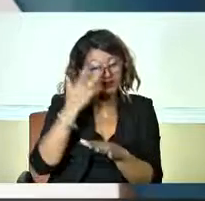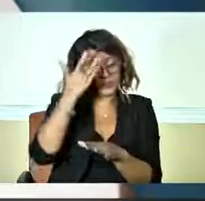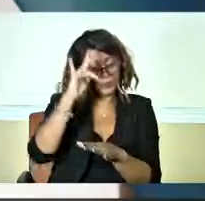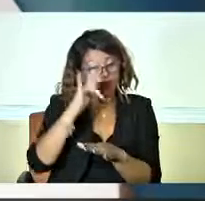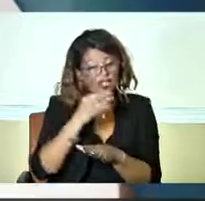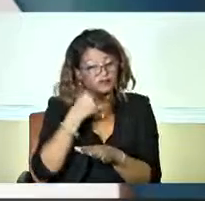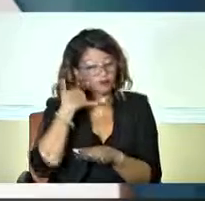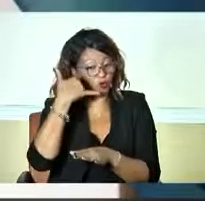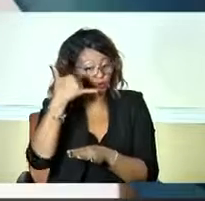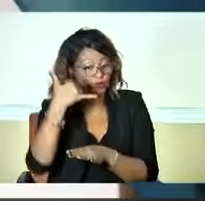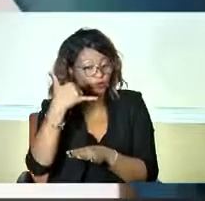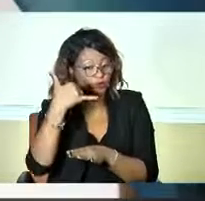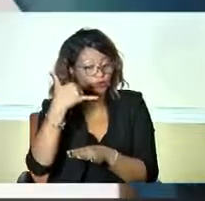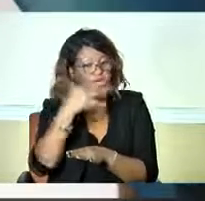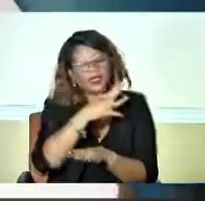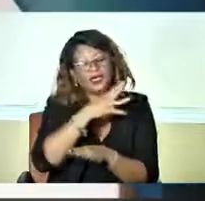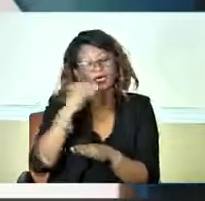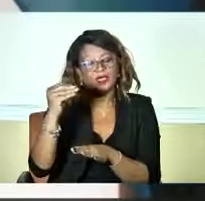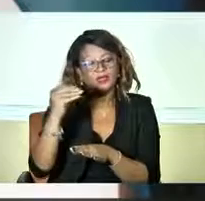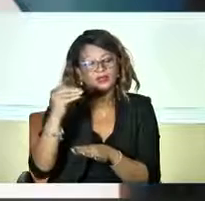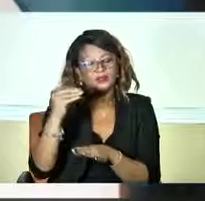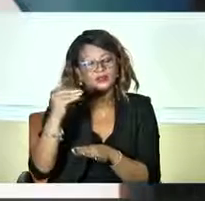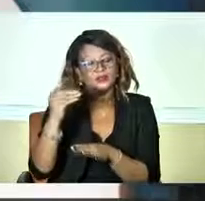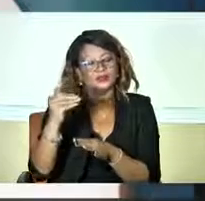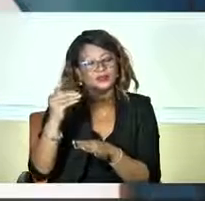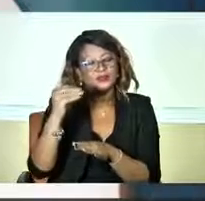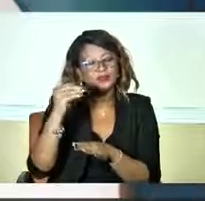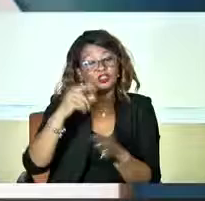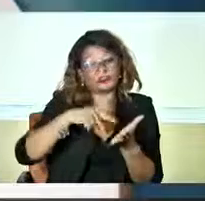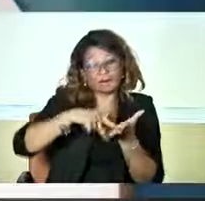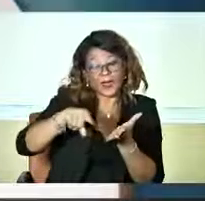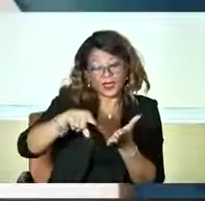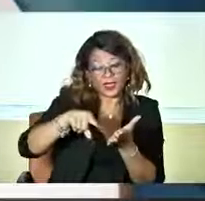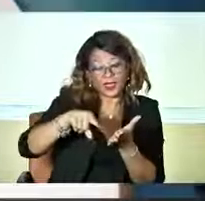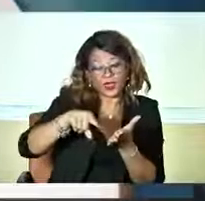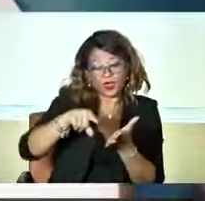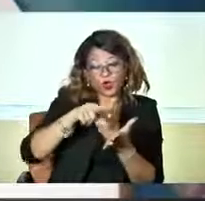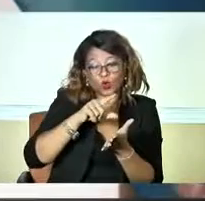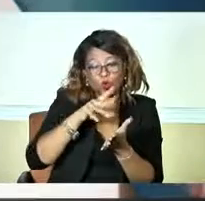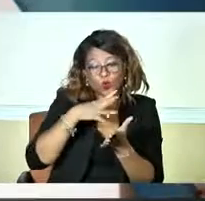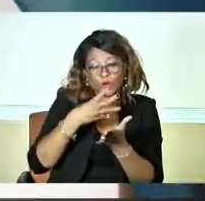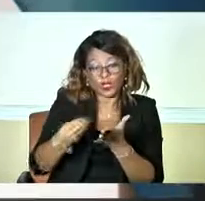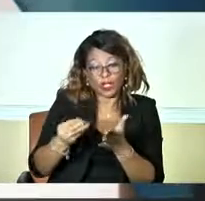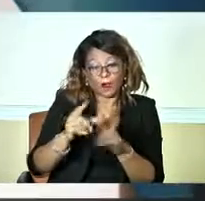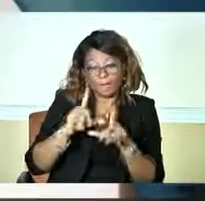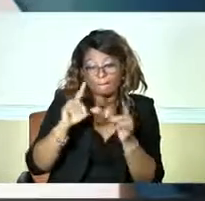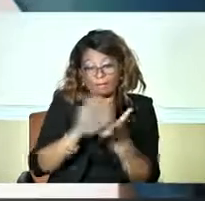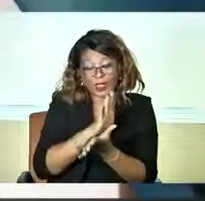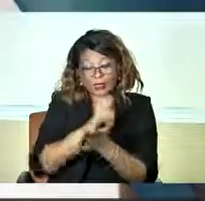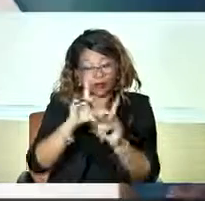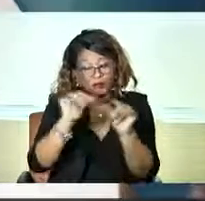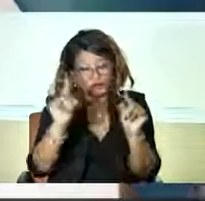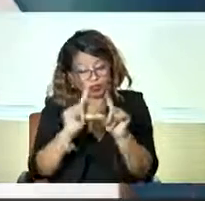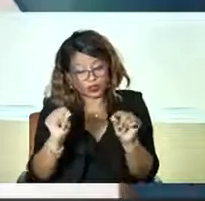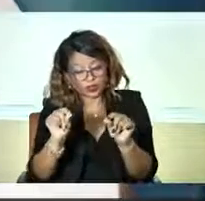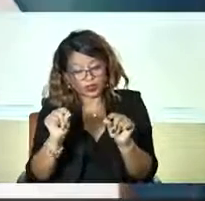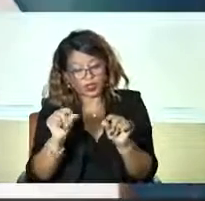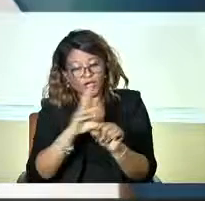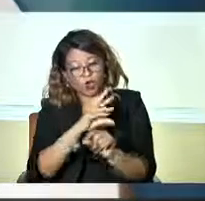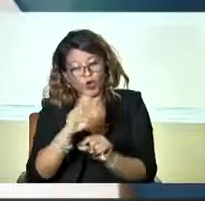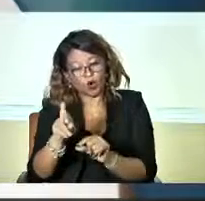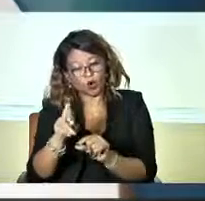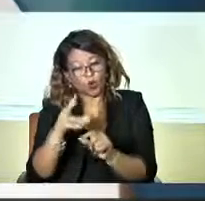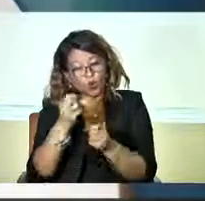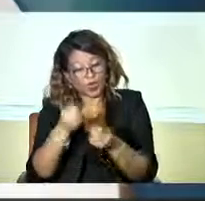smartphones, and simply pay without paper vouchers, without a check,